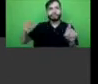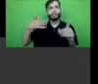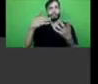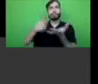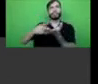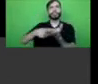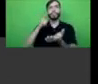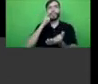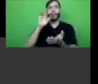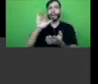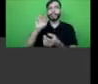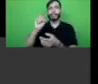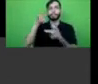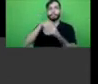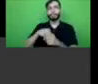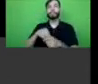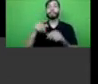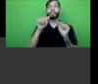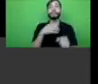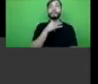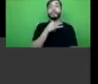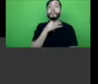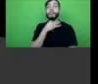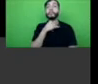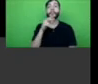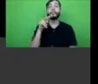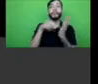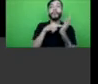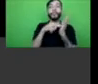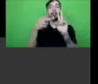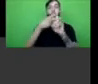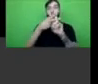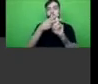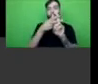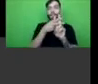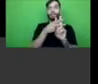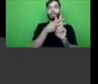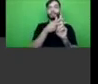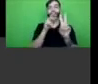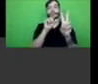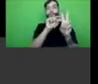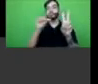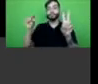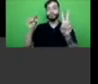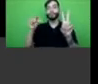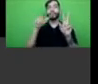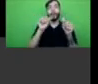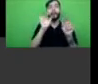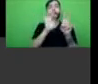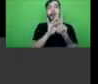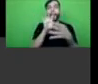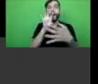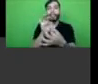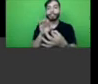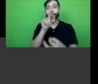Anyone who uses the hashtag attaches their tweet to the ongoing conversation, and anyone who clicks